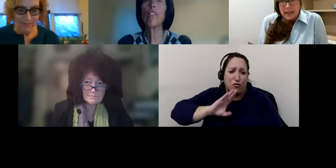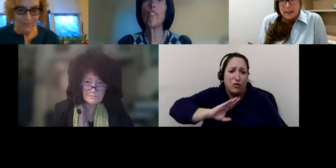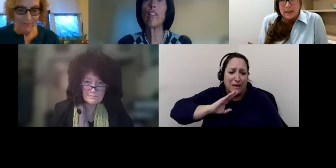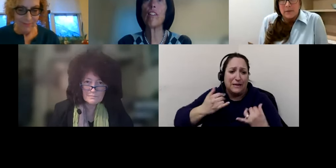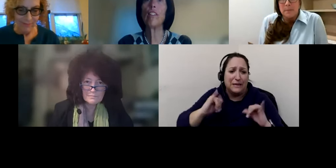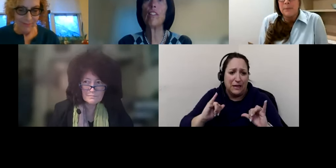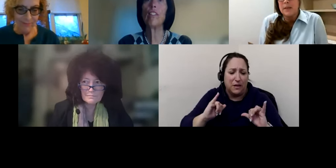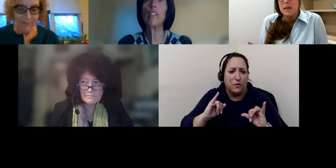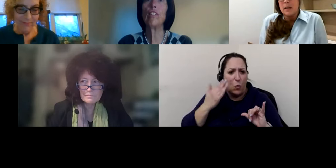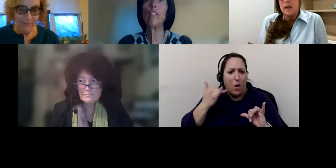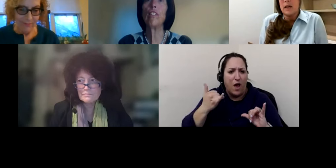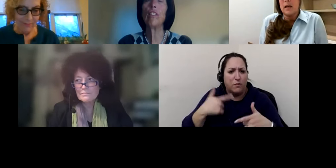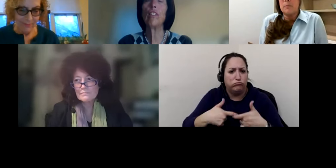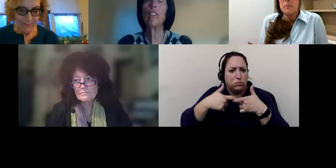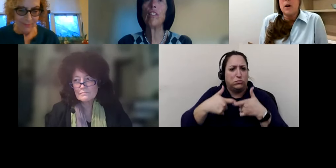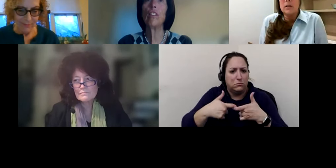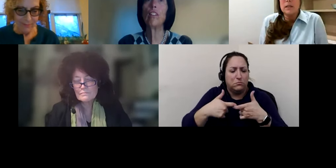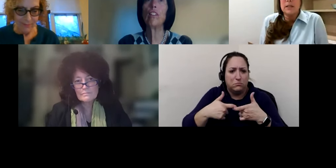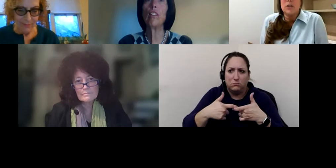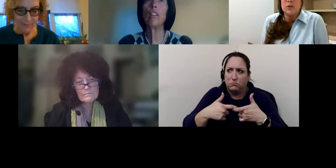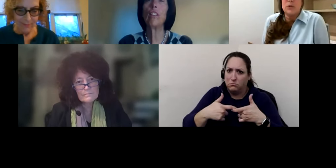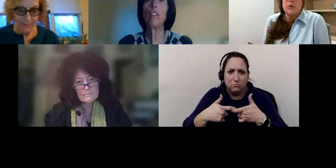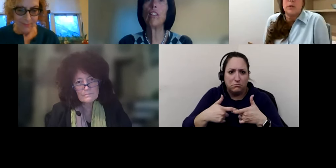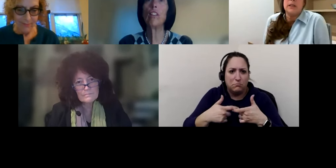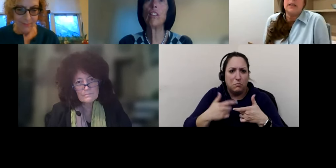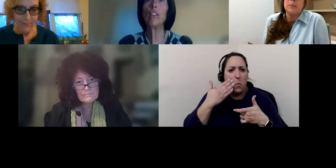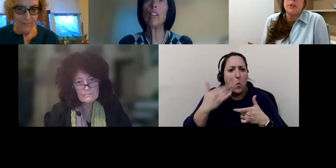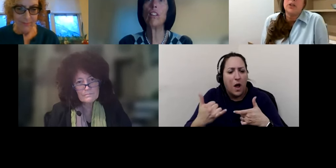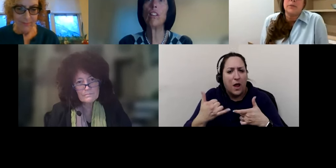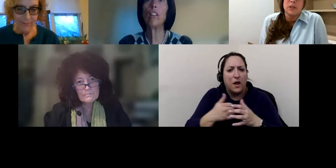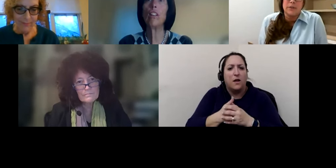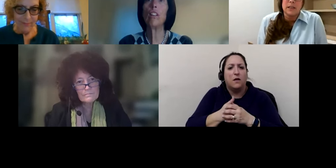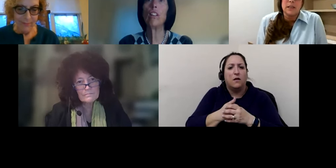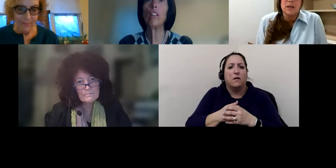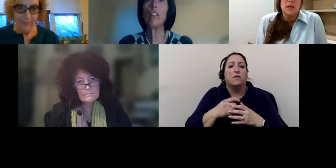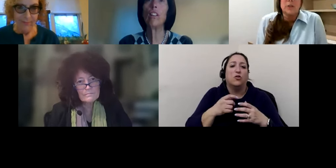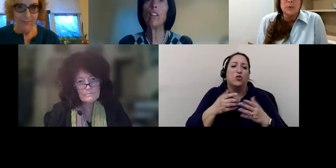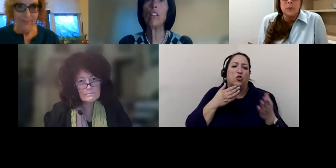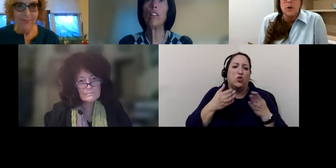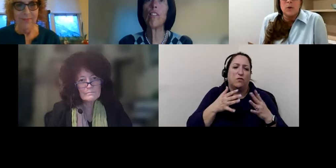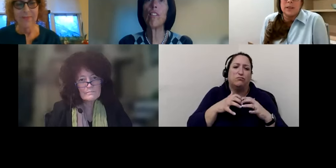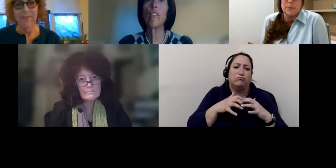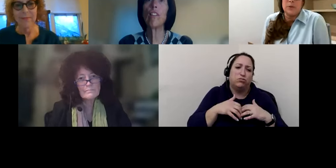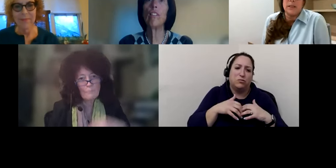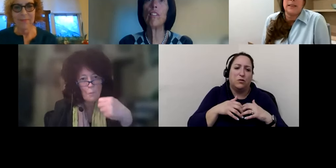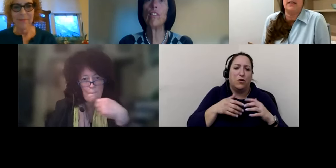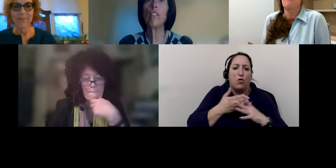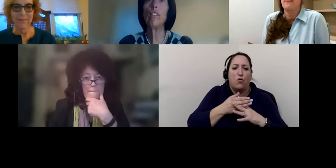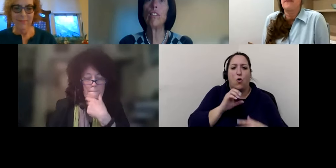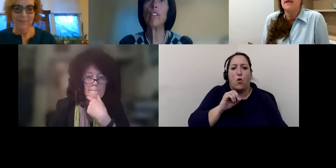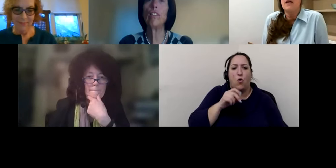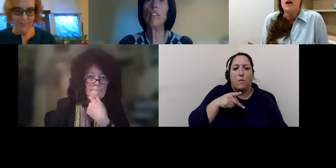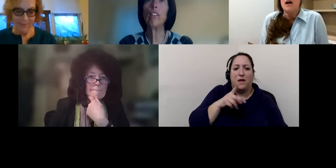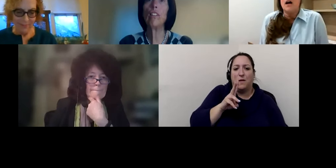came to a standstill. And part of this is due to the diminution of services through OPWDD.